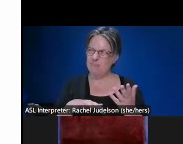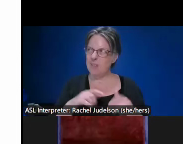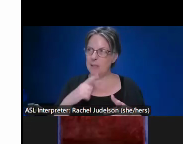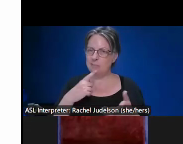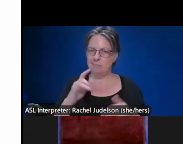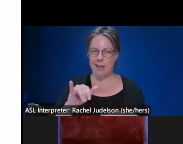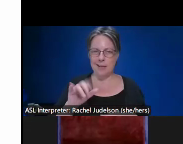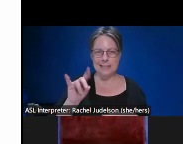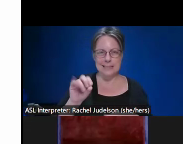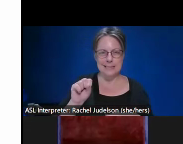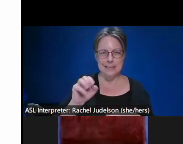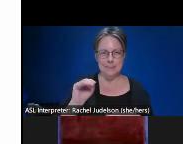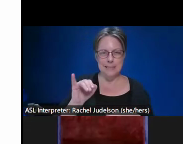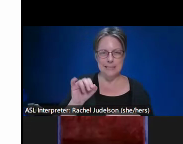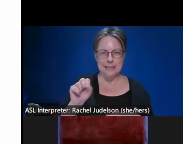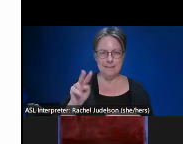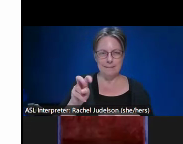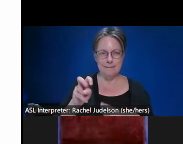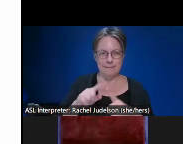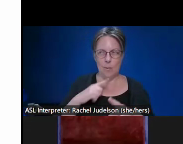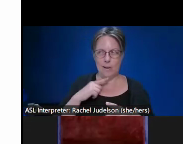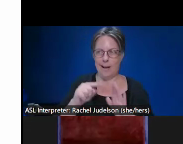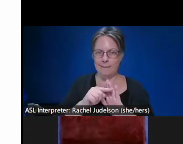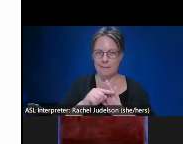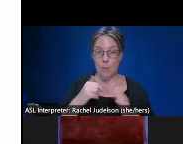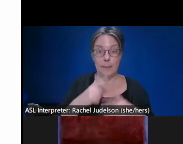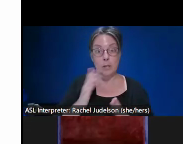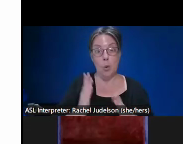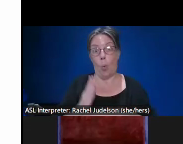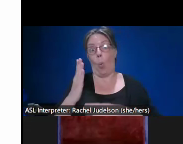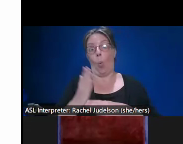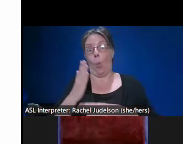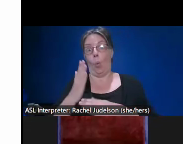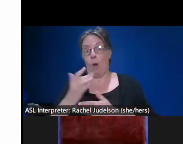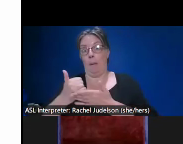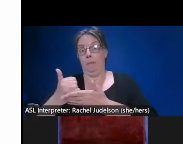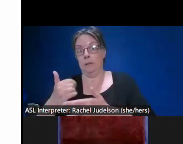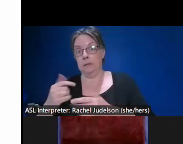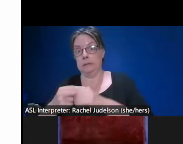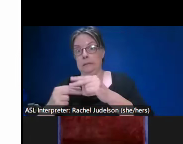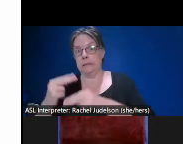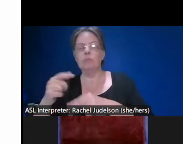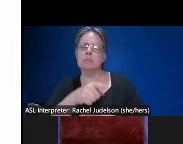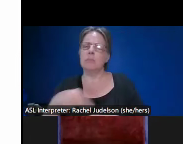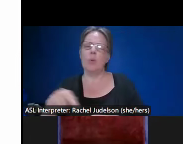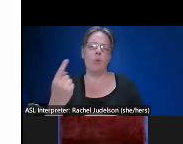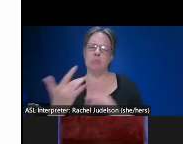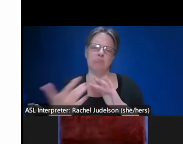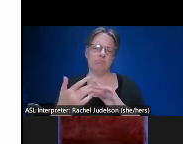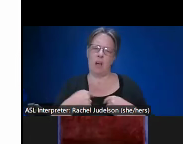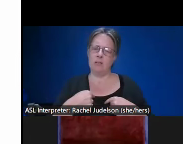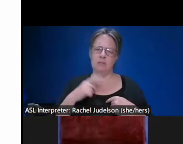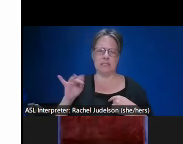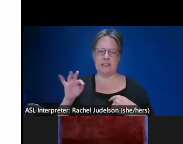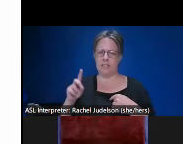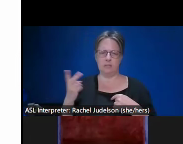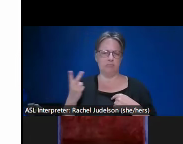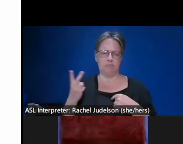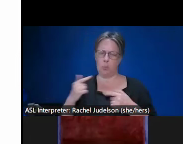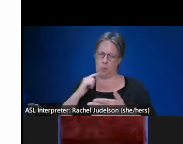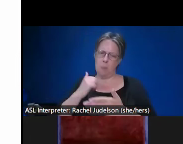dismissive or negative or too constructive or whatever, as David said, feel free to reach out to us and we'd be happy to help you and work with